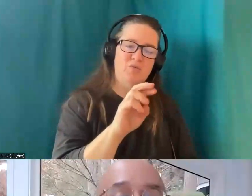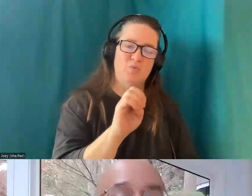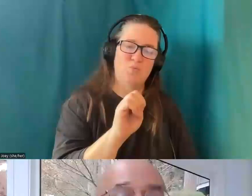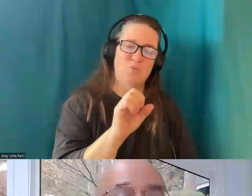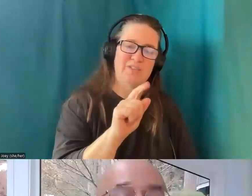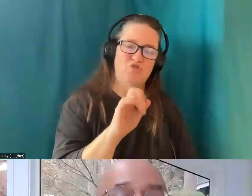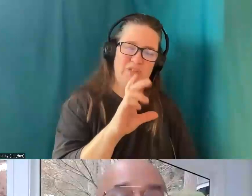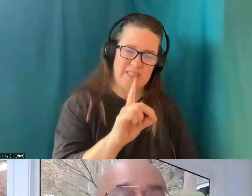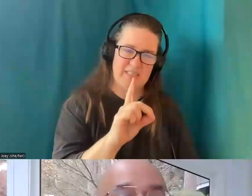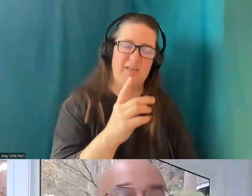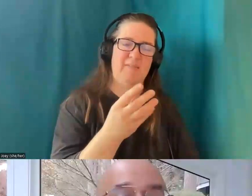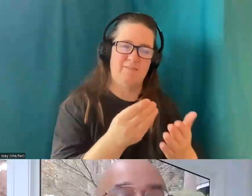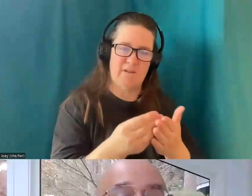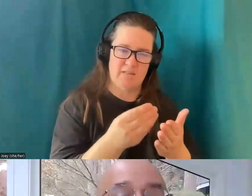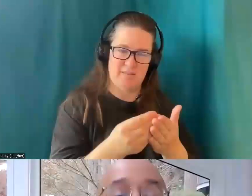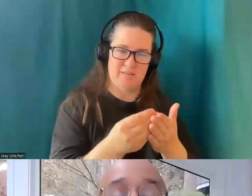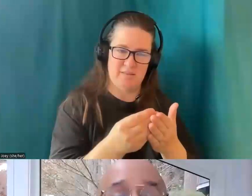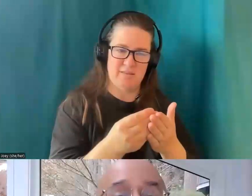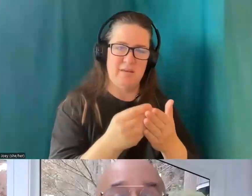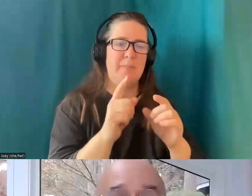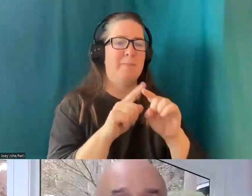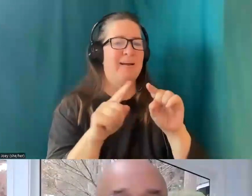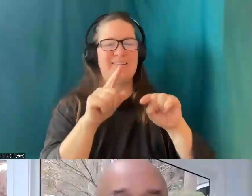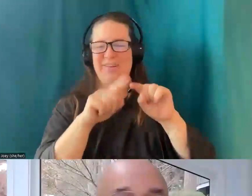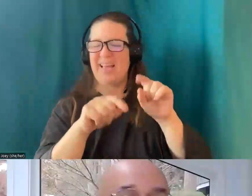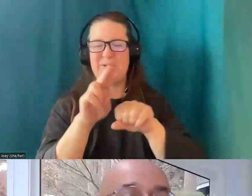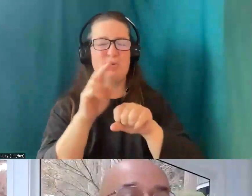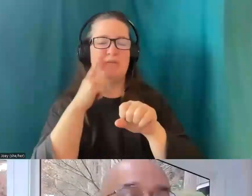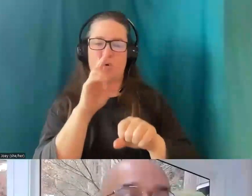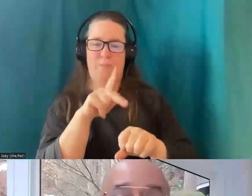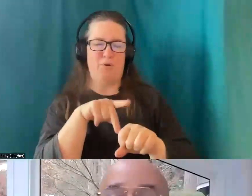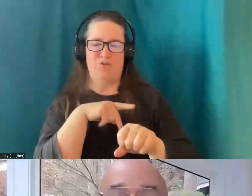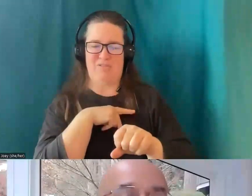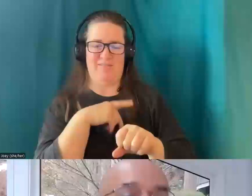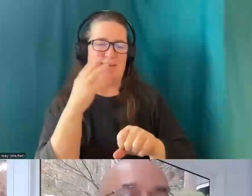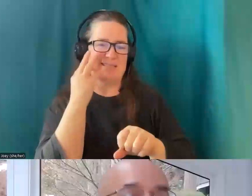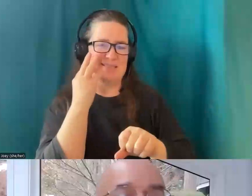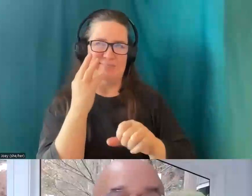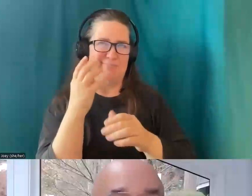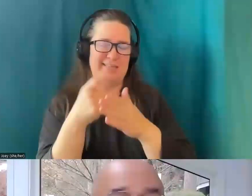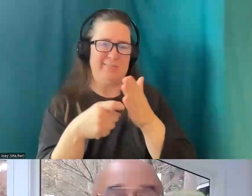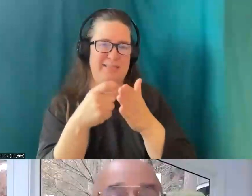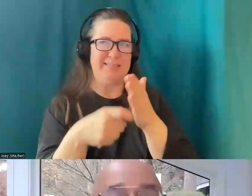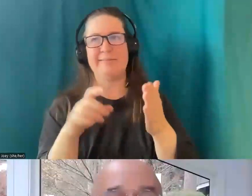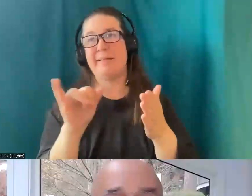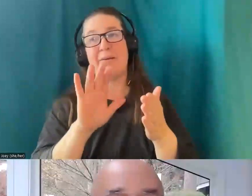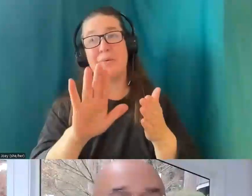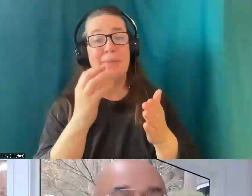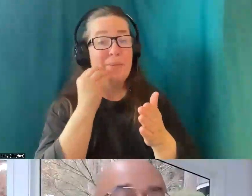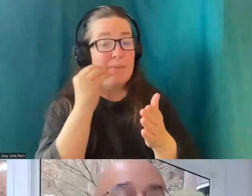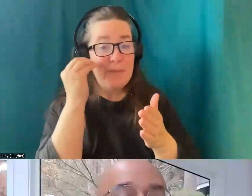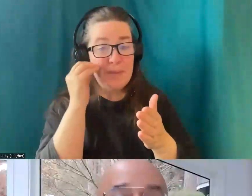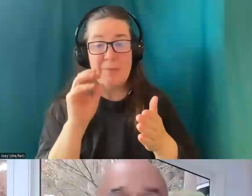they are not eligible for personal expenses. So for example, like home mortgages, personal